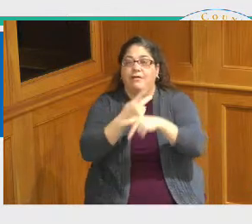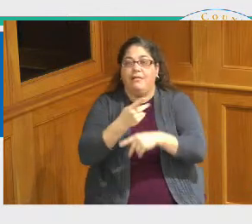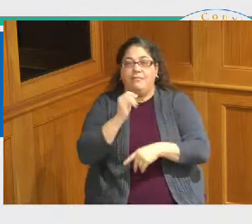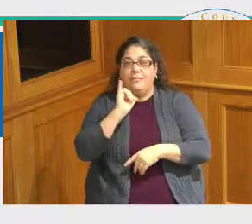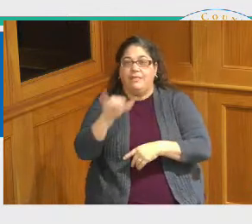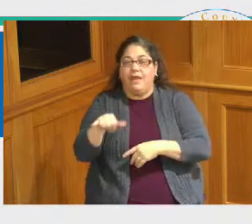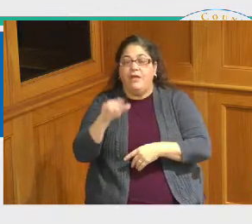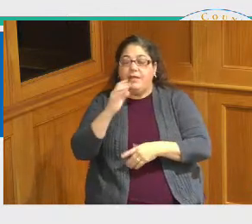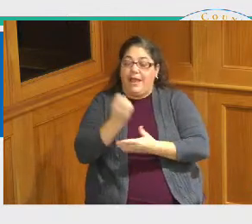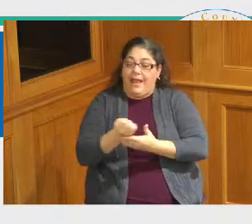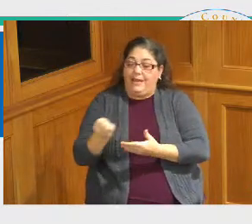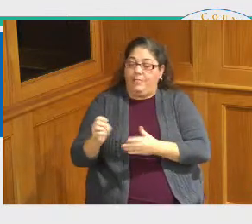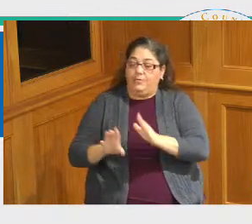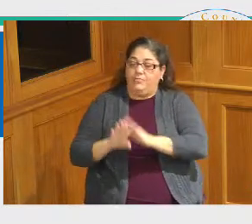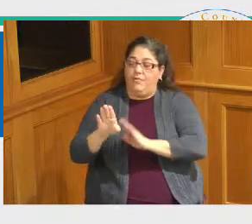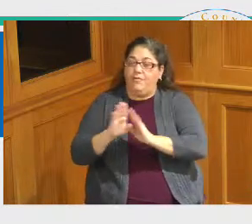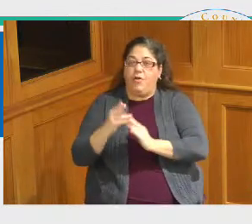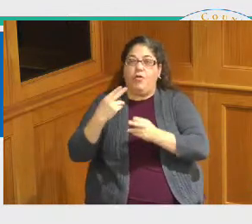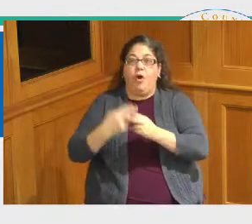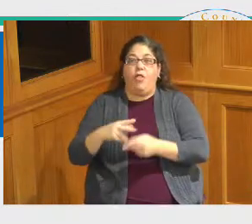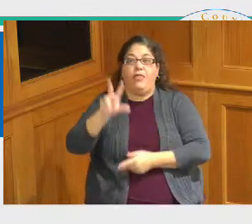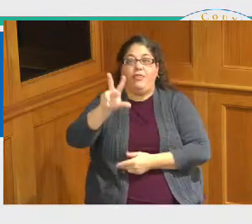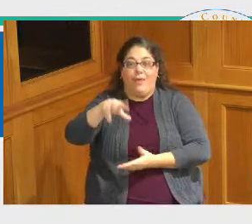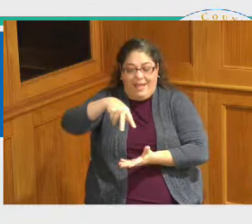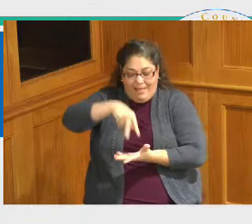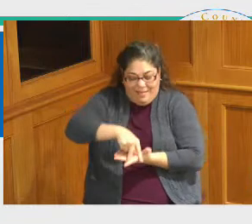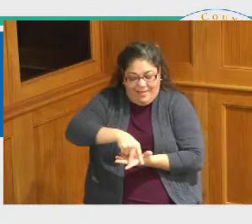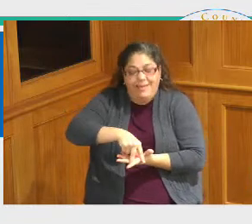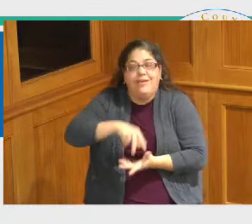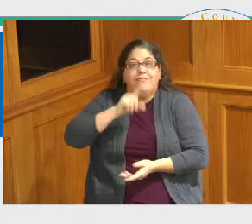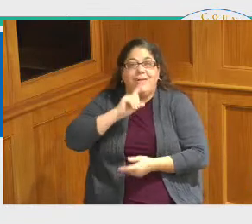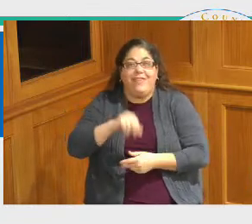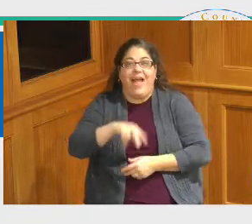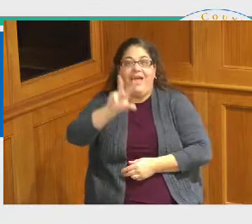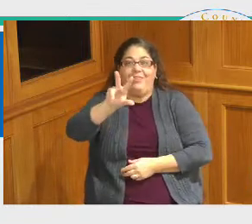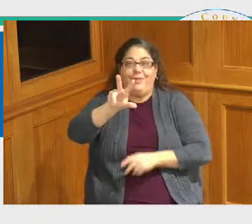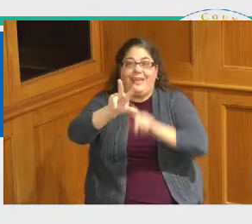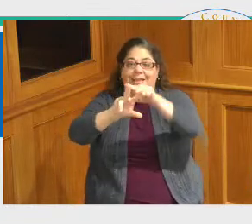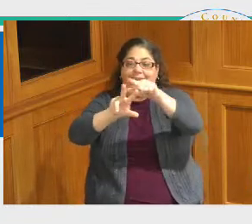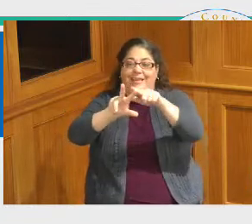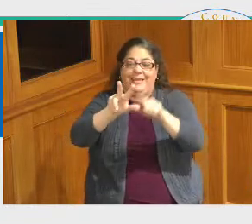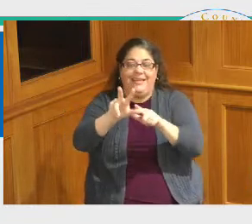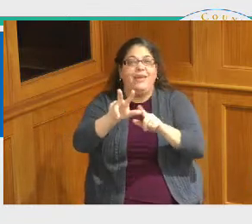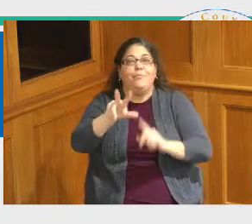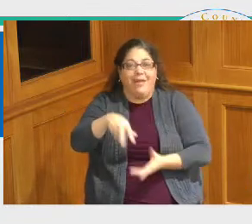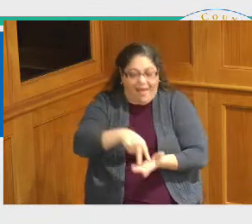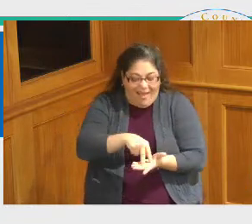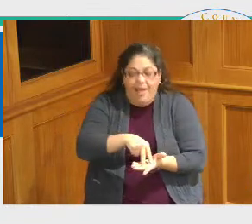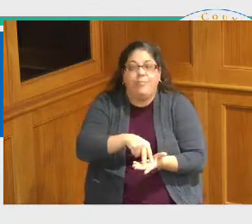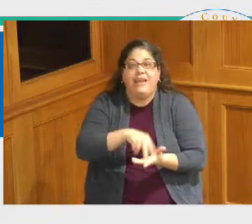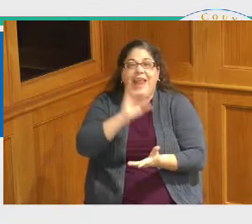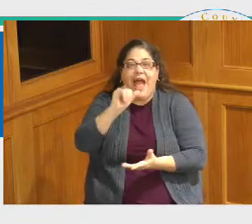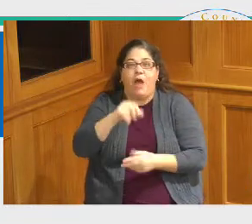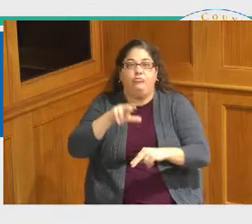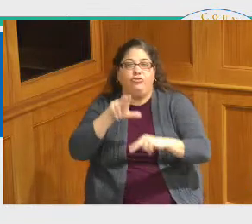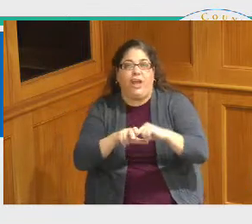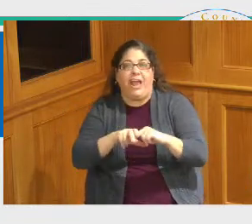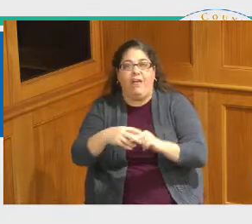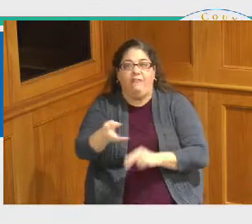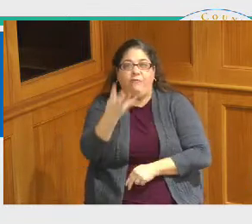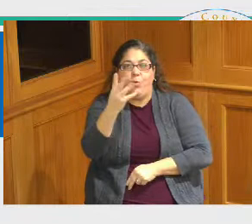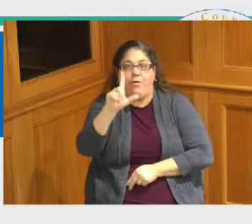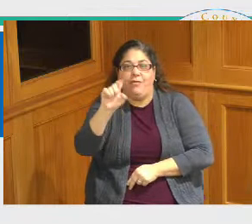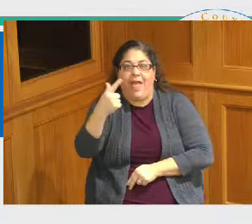economic development program the three-legged stool of Alloy, the Port, and Ready, but really now it's a solid chair with 4